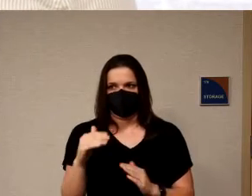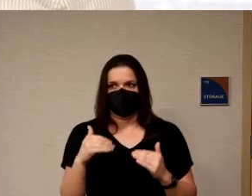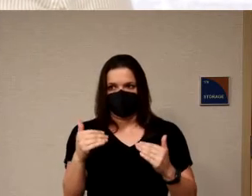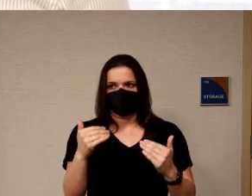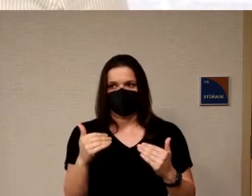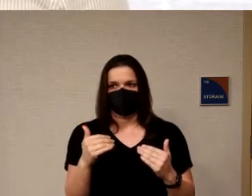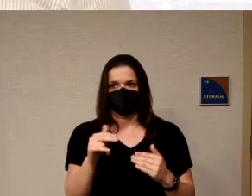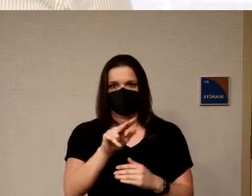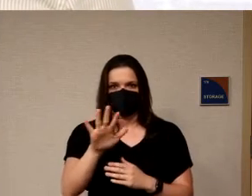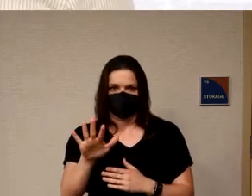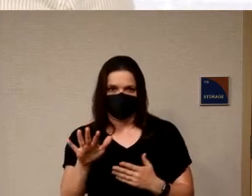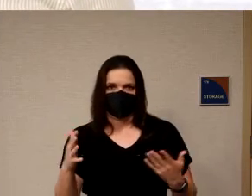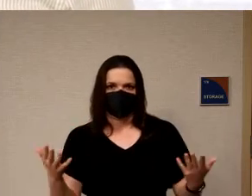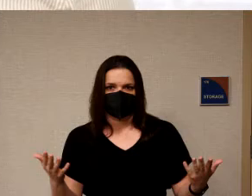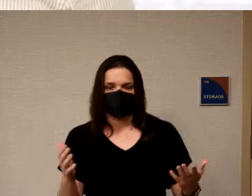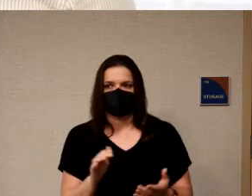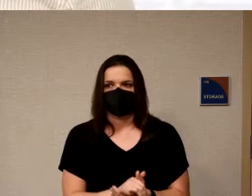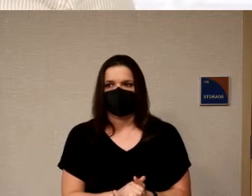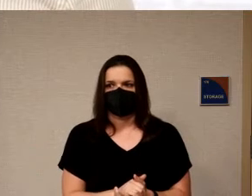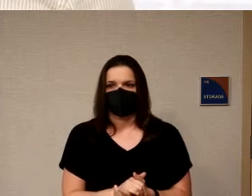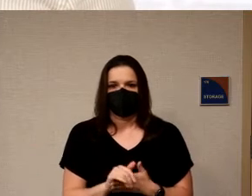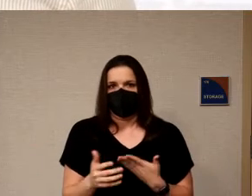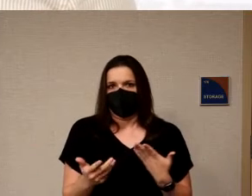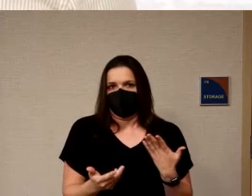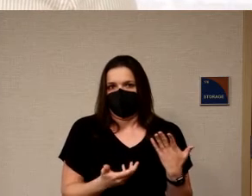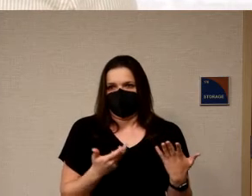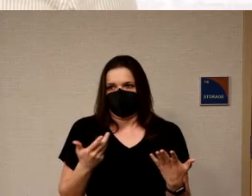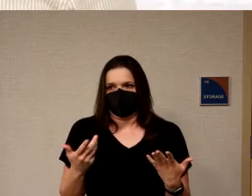is 35. So that's